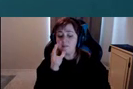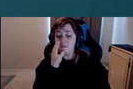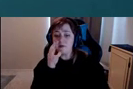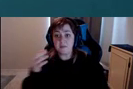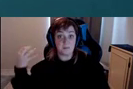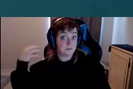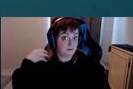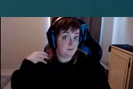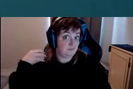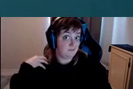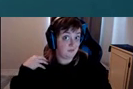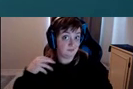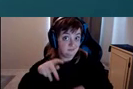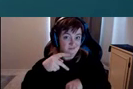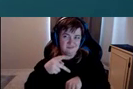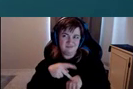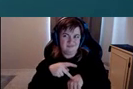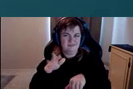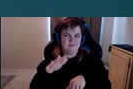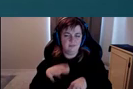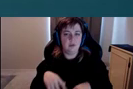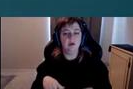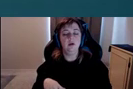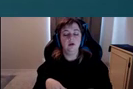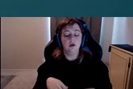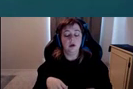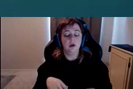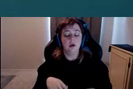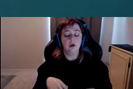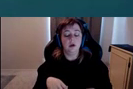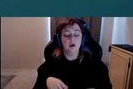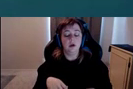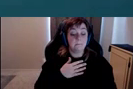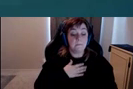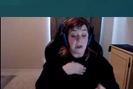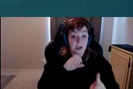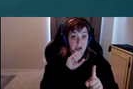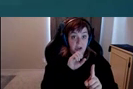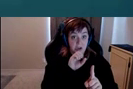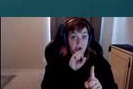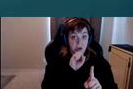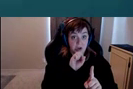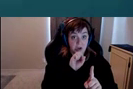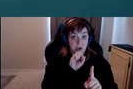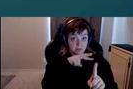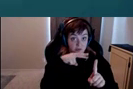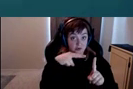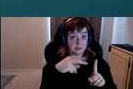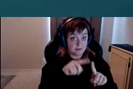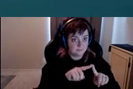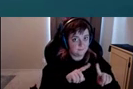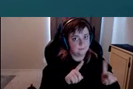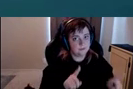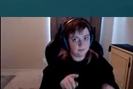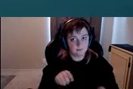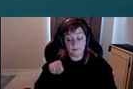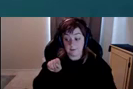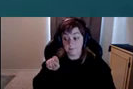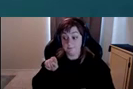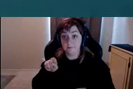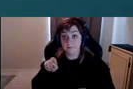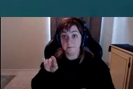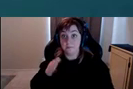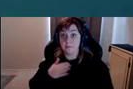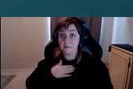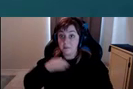see the world in a way that he couldn't. And I think that in the last 4 years, a lot of people have now started to see that